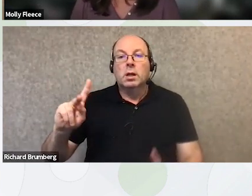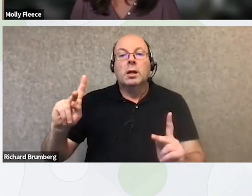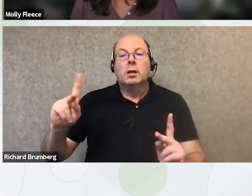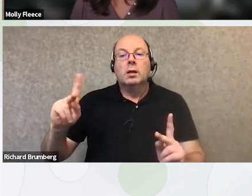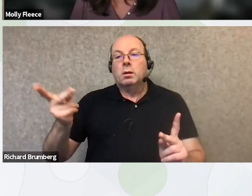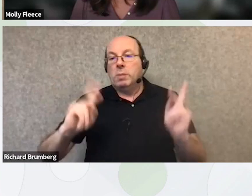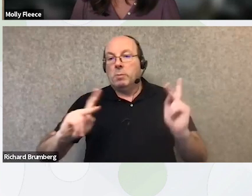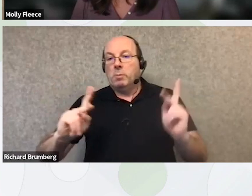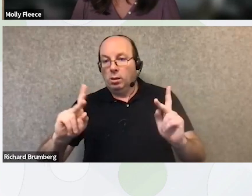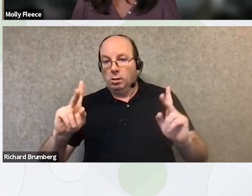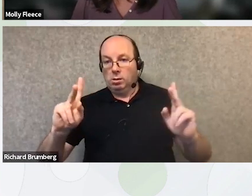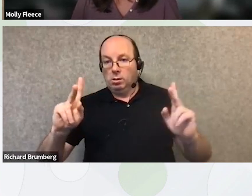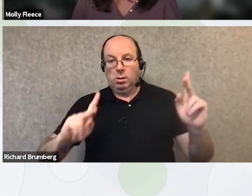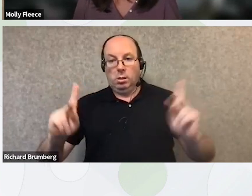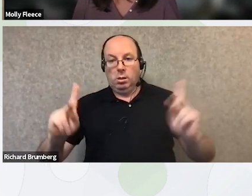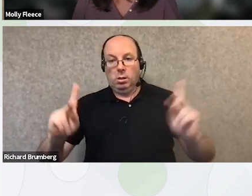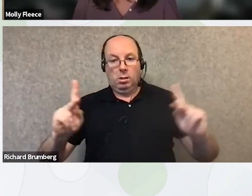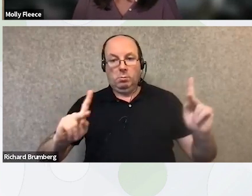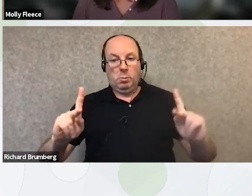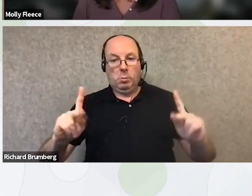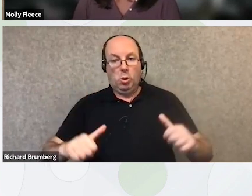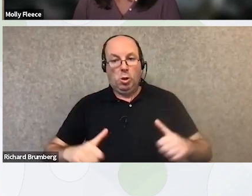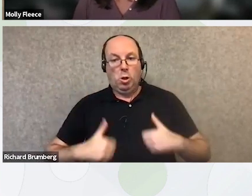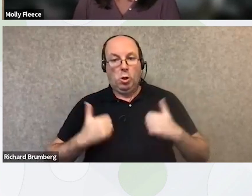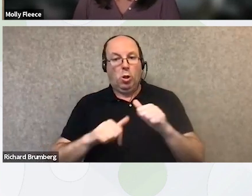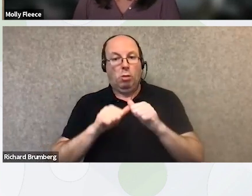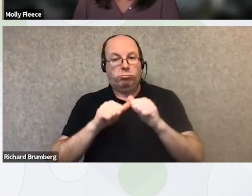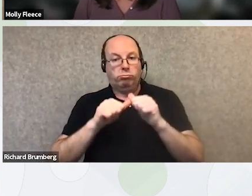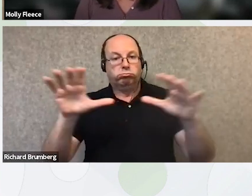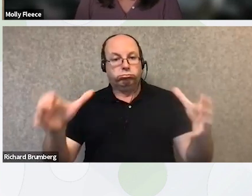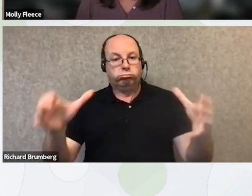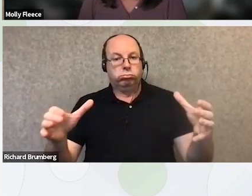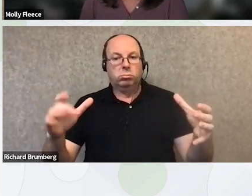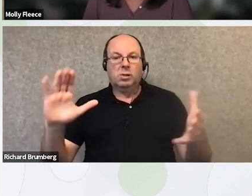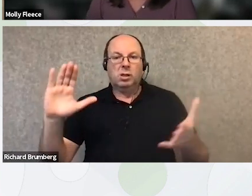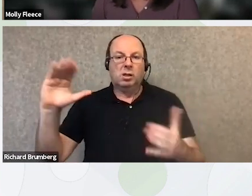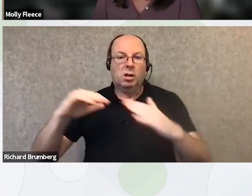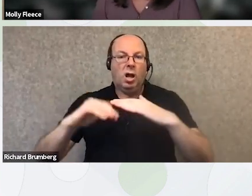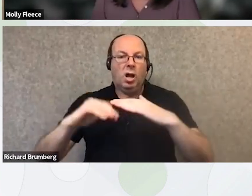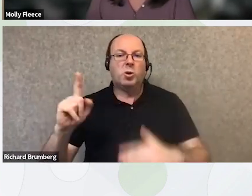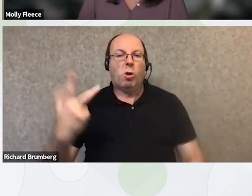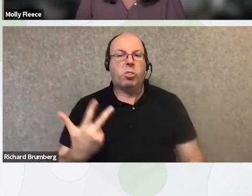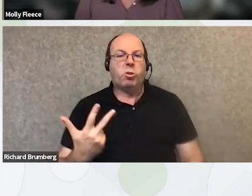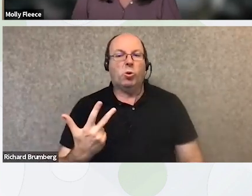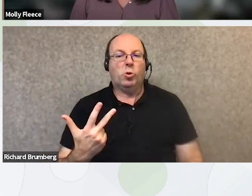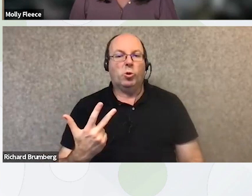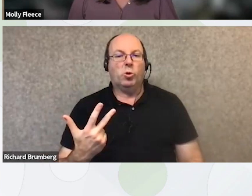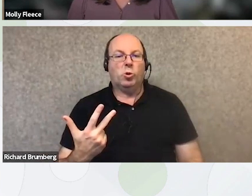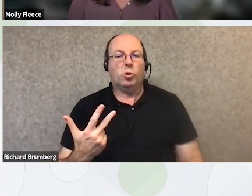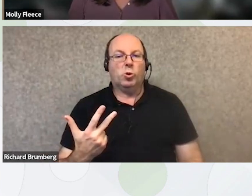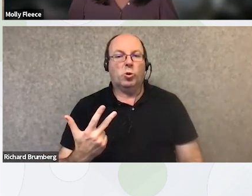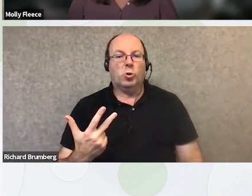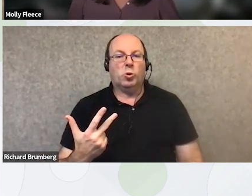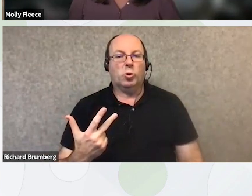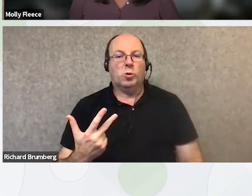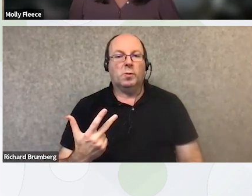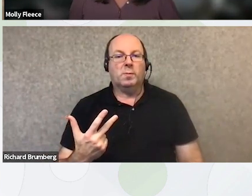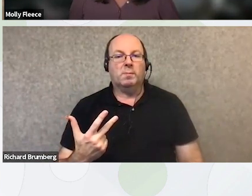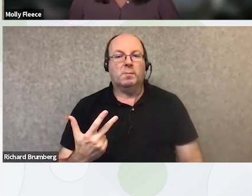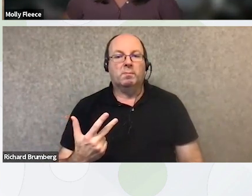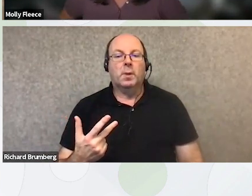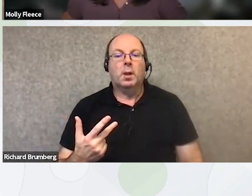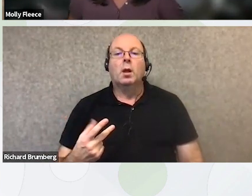our area are vaccinated. This study found that the rates were lowest among Black or